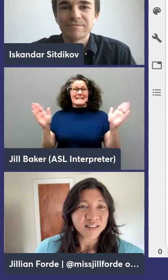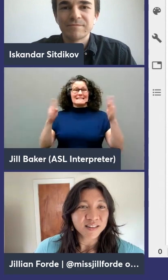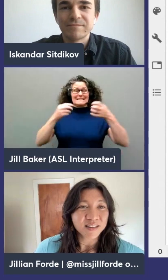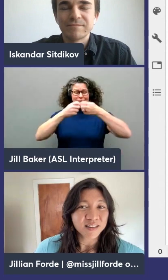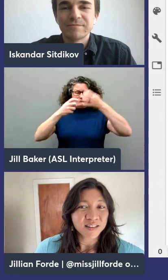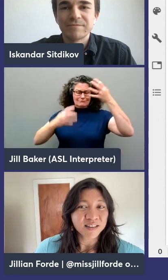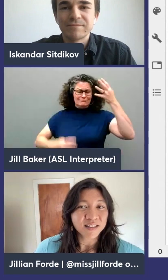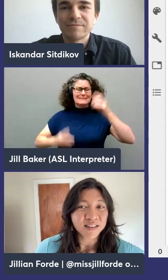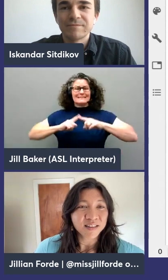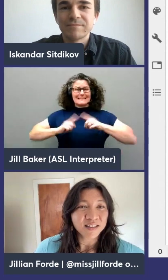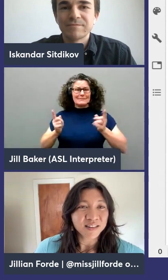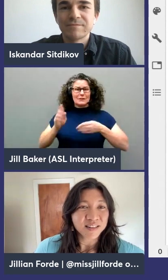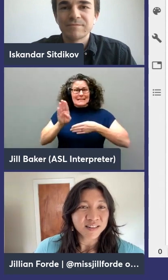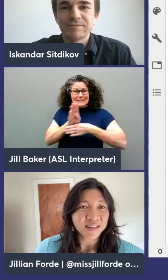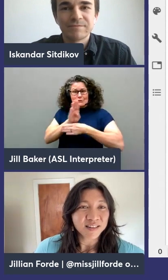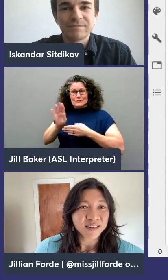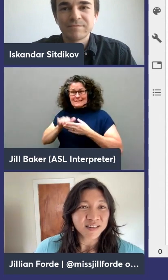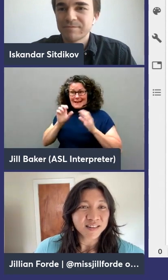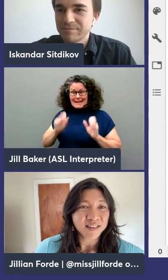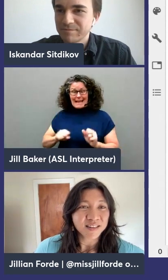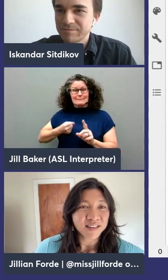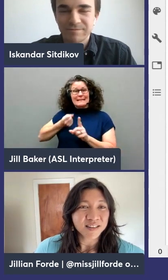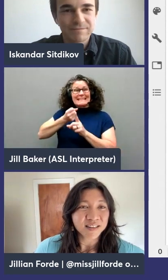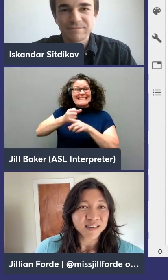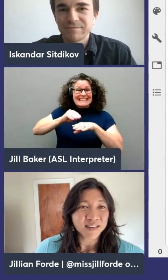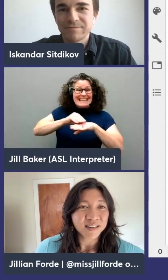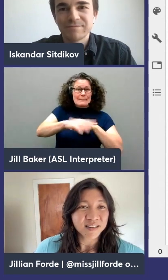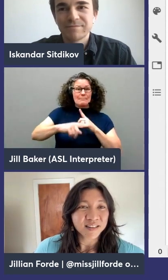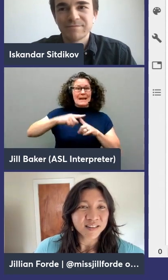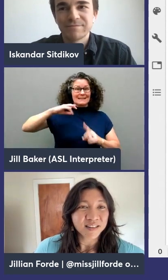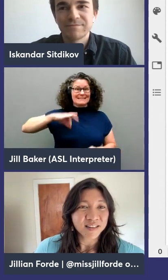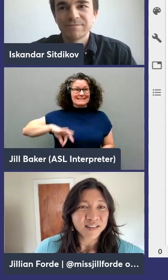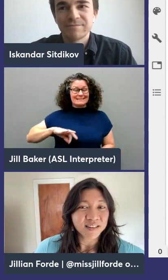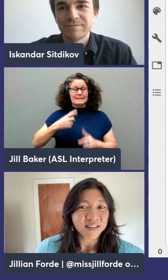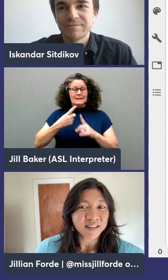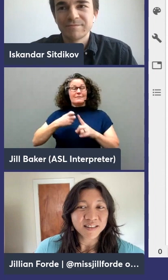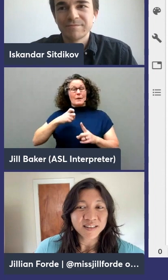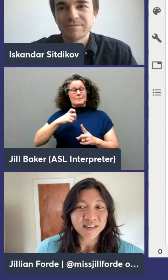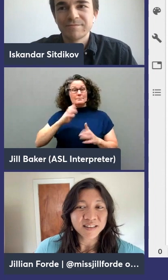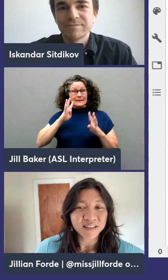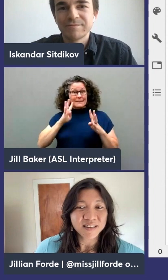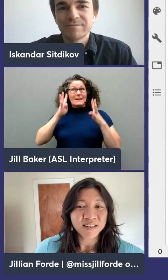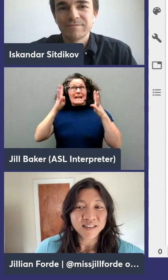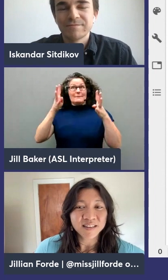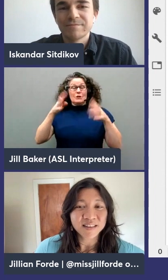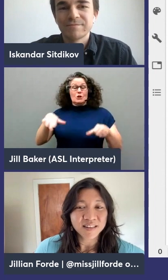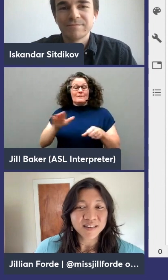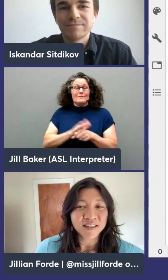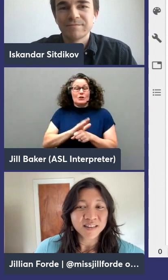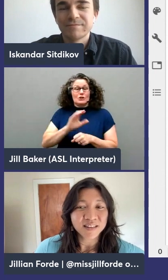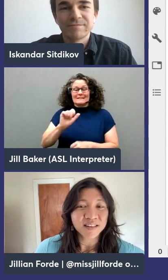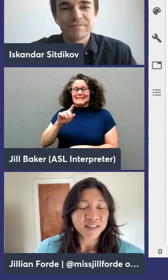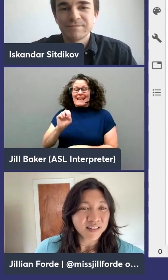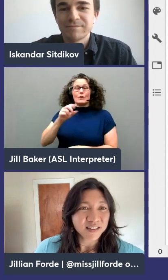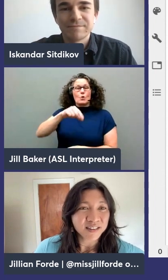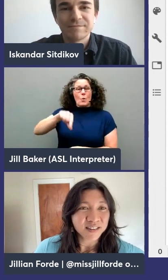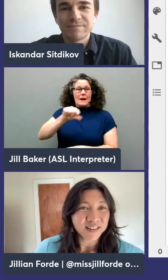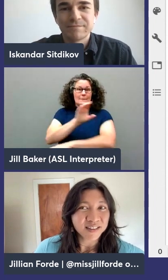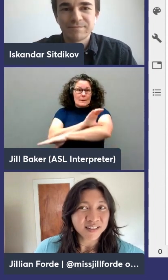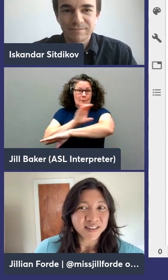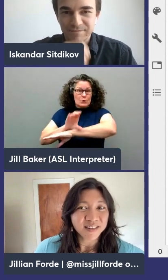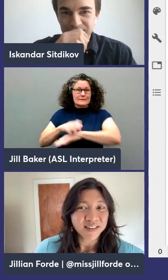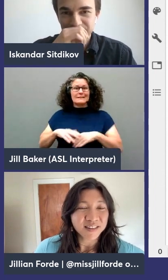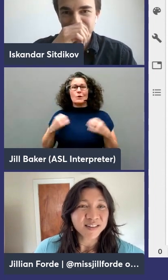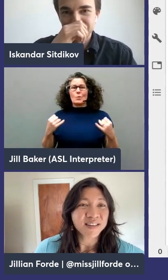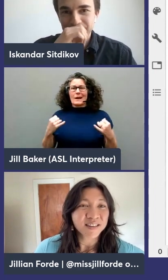industries that could potentially be impacted by the advent of full-scale quantum computers. And so right now we're